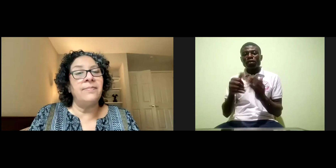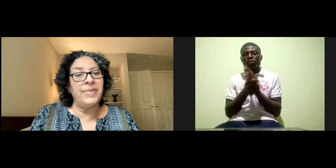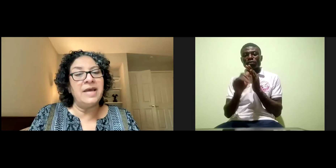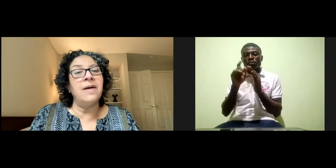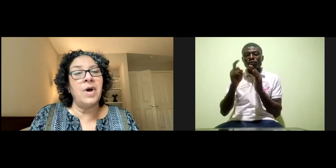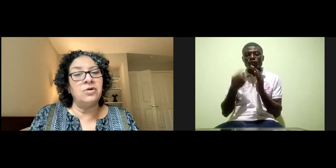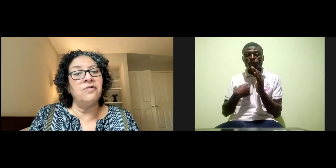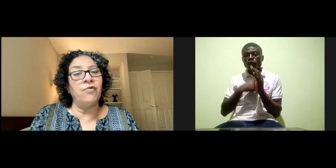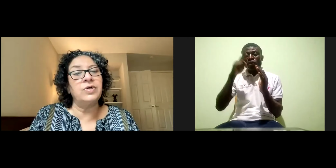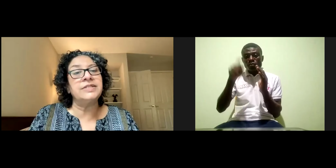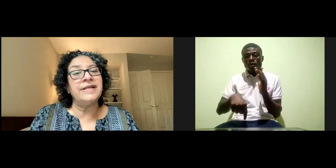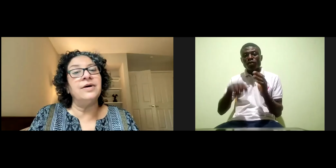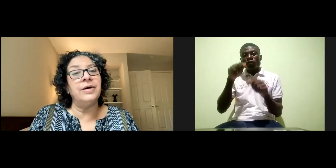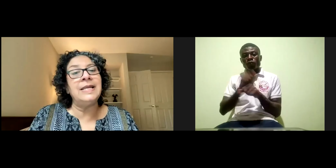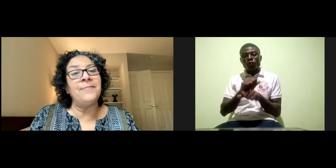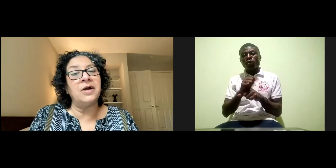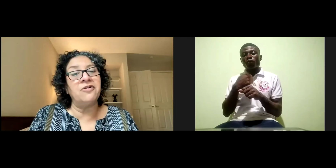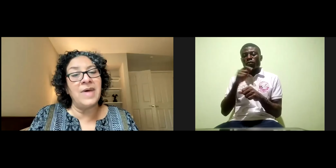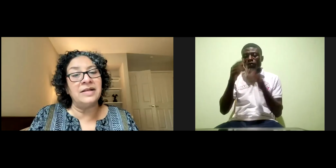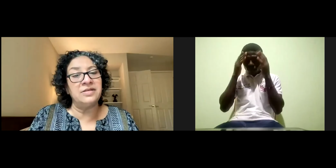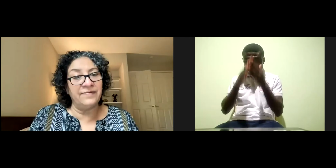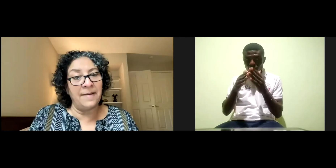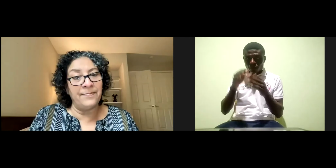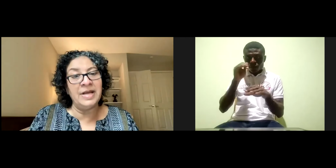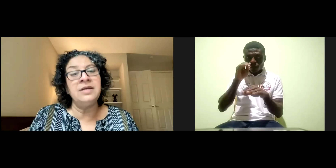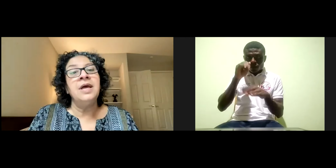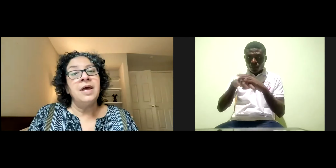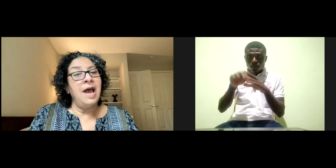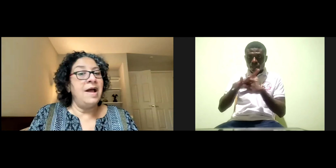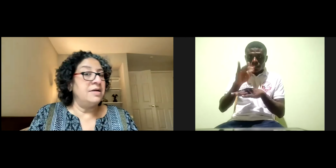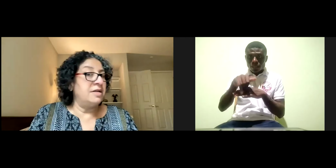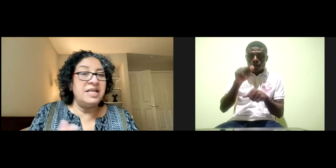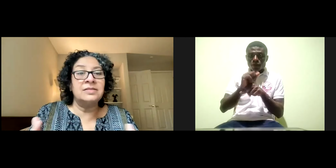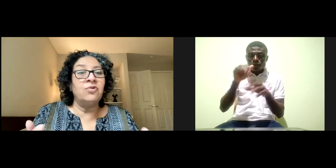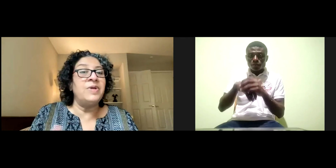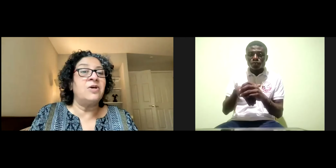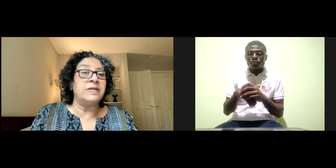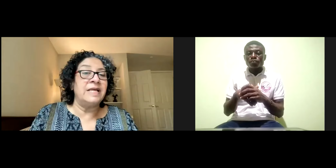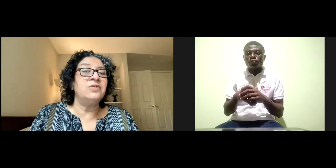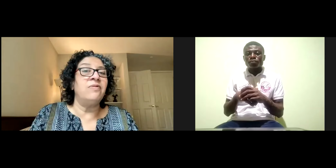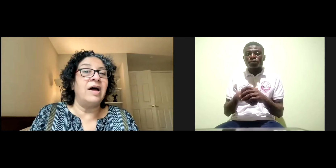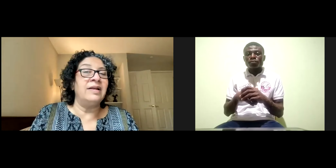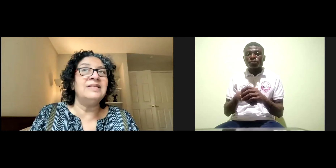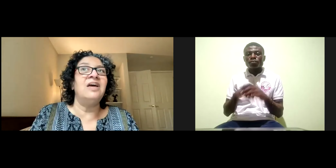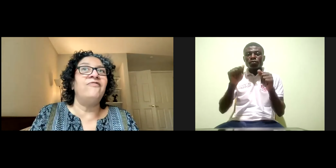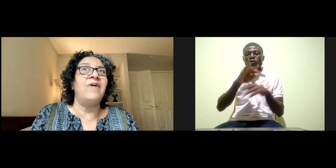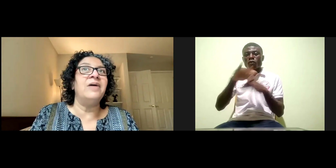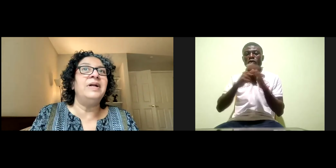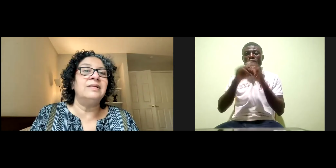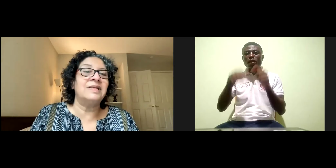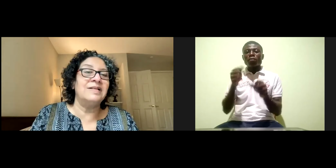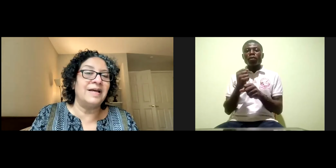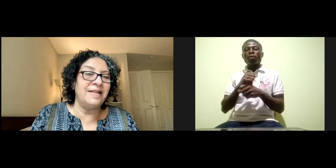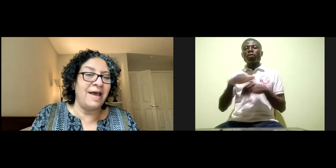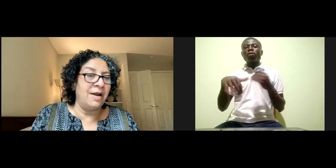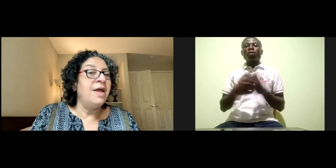need a big amount of focus in the early part of math development. And these could be causing, so unless their